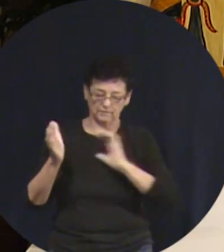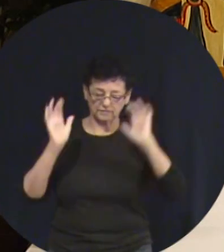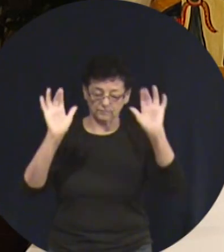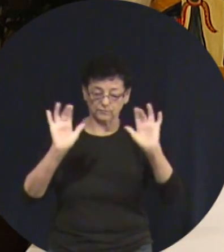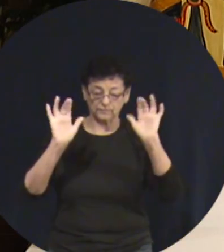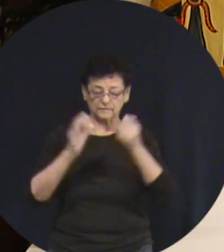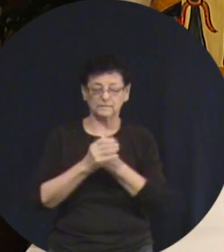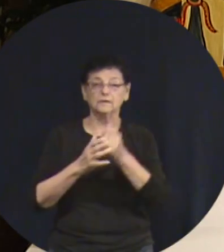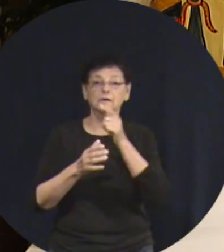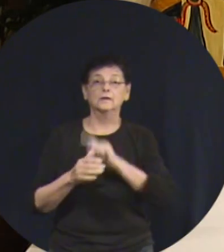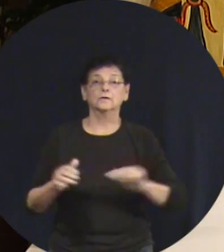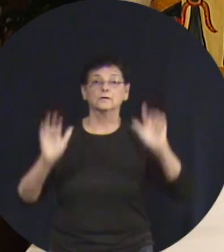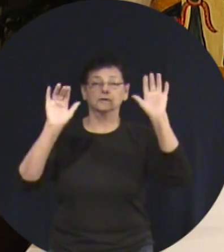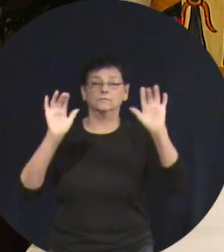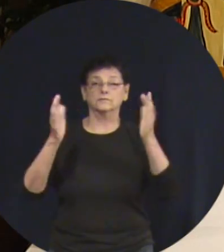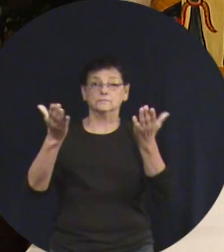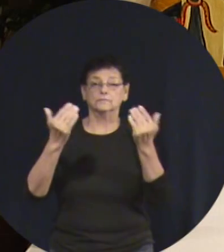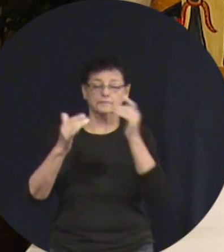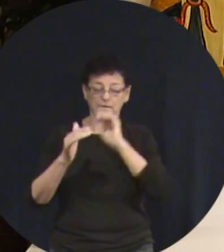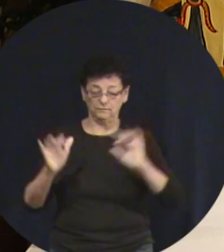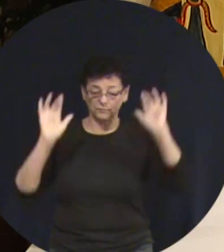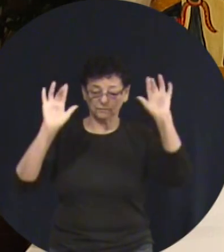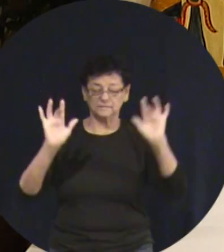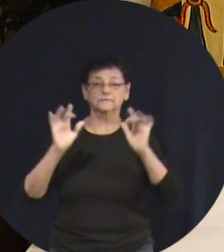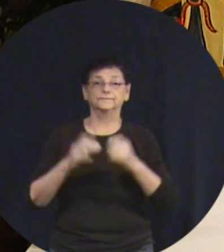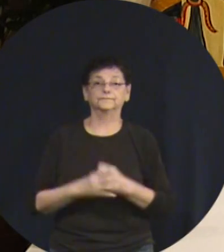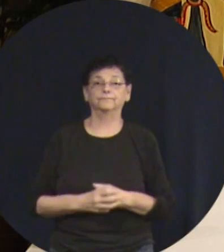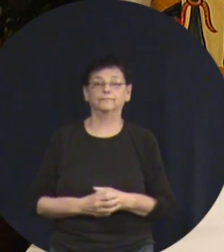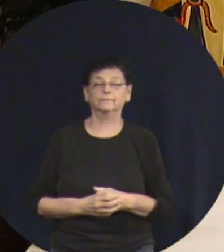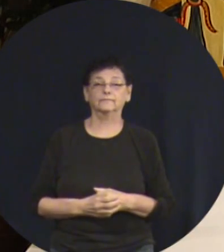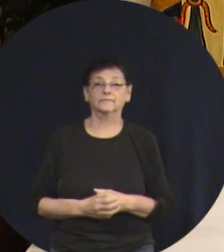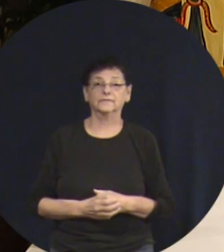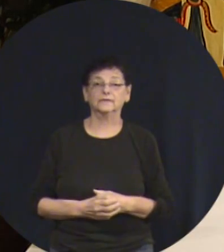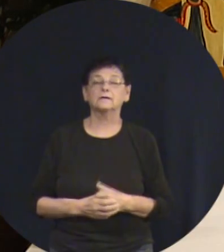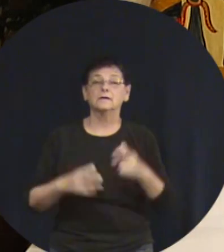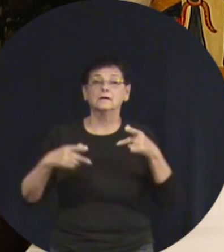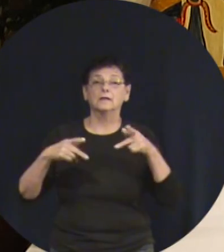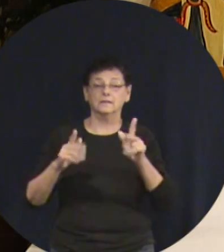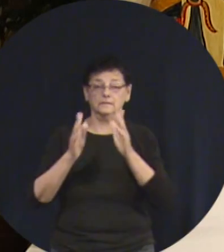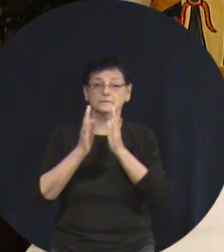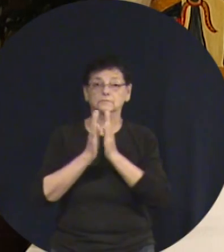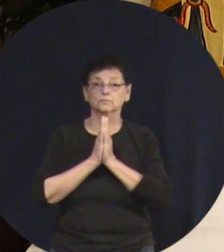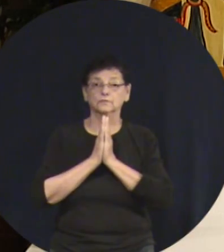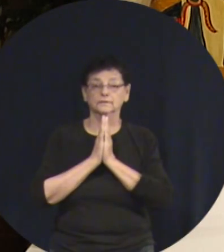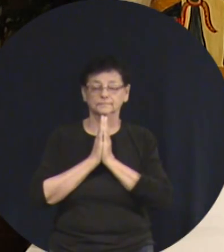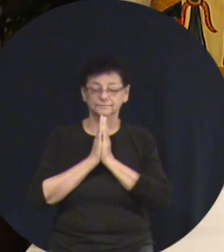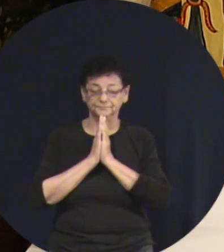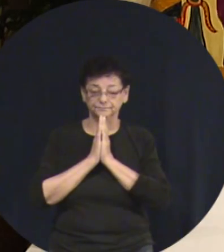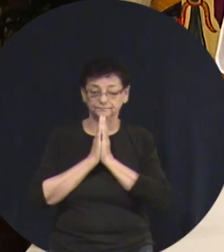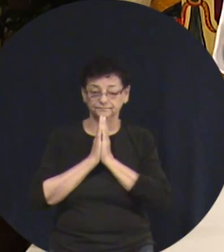Christ, have mercy. Lord, have mercy. Lord, have mercy. Let us pray.